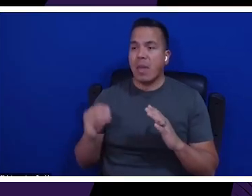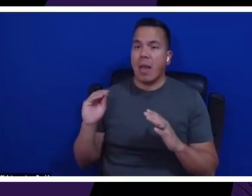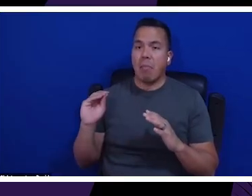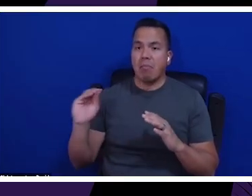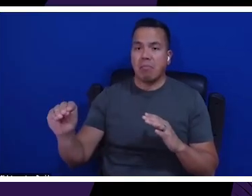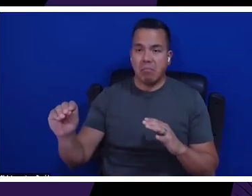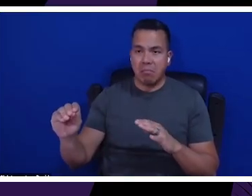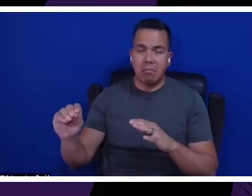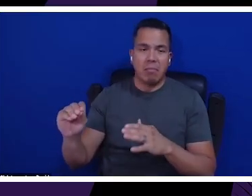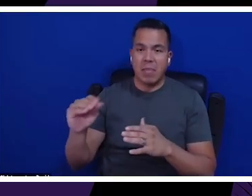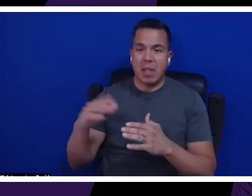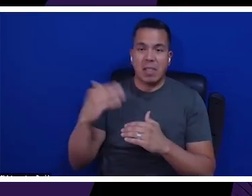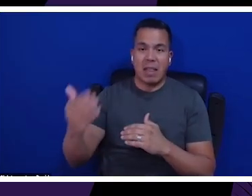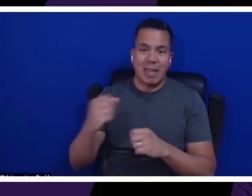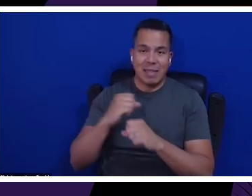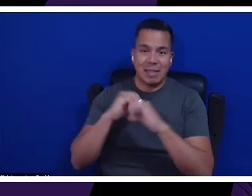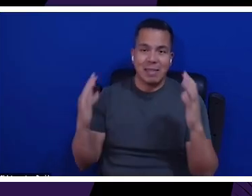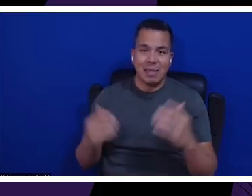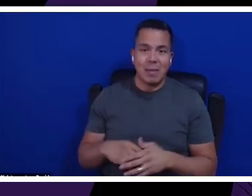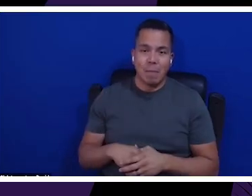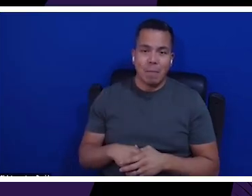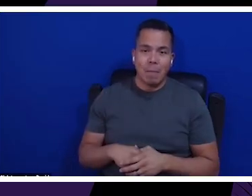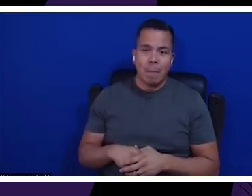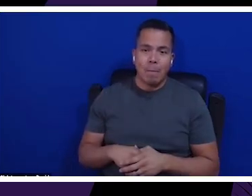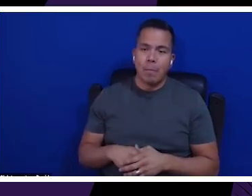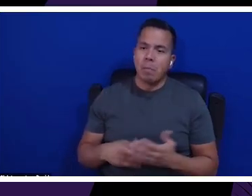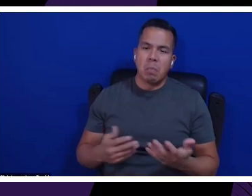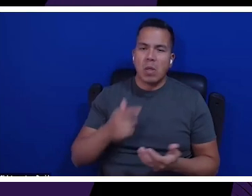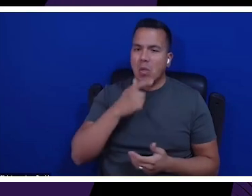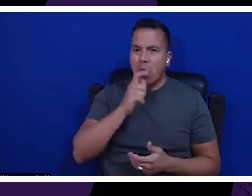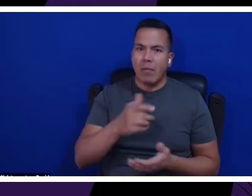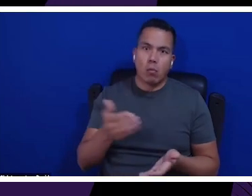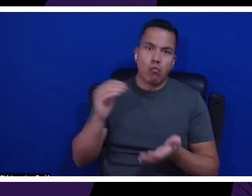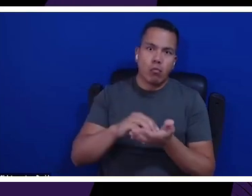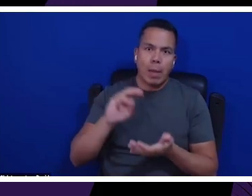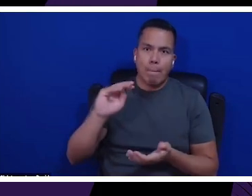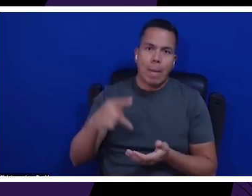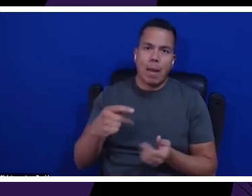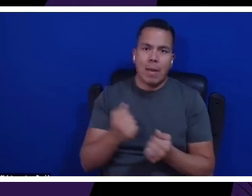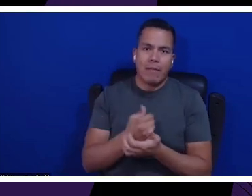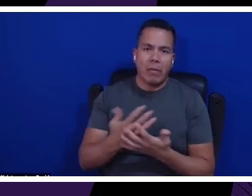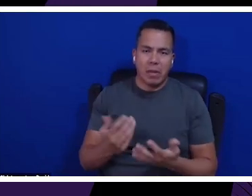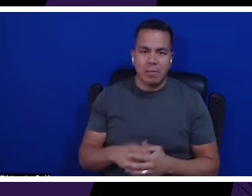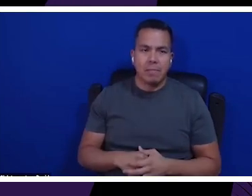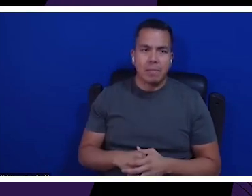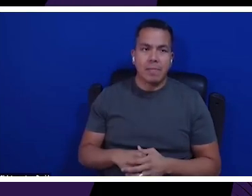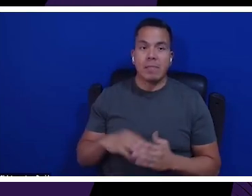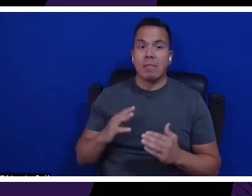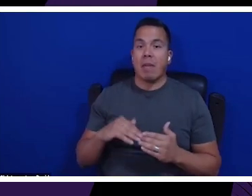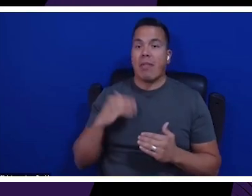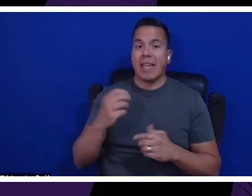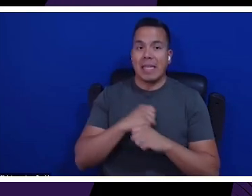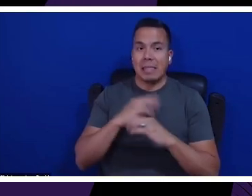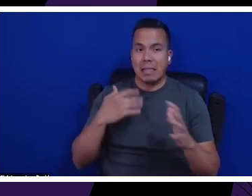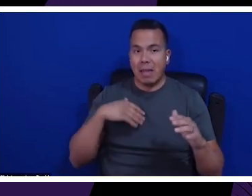the next scene. So you don't need to remap everything. Now, the next scene, I include the